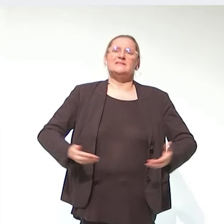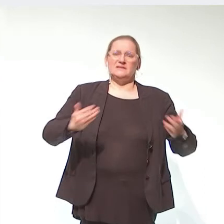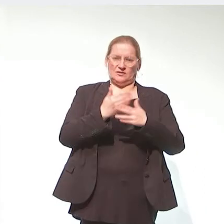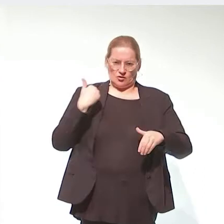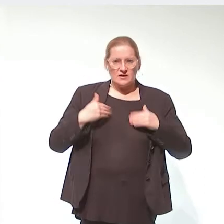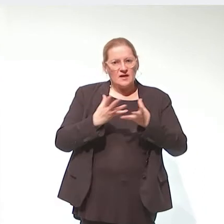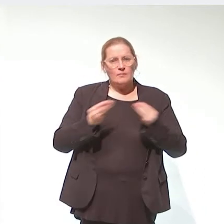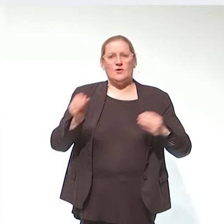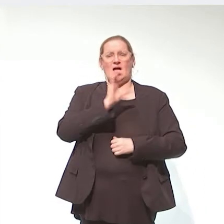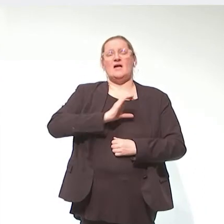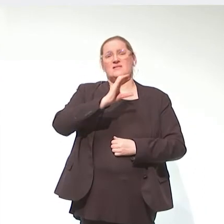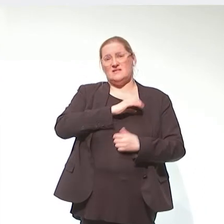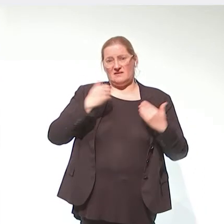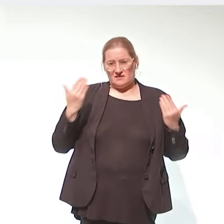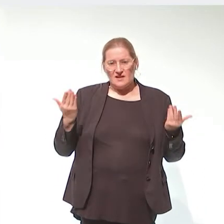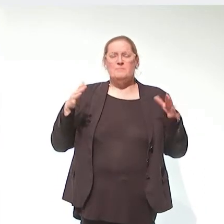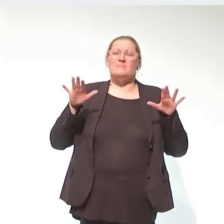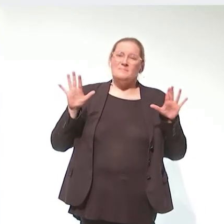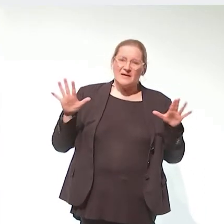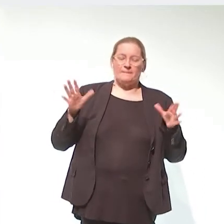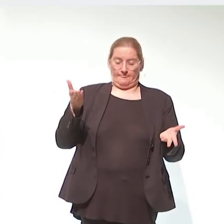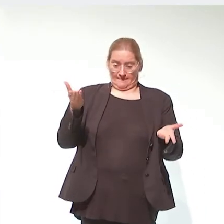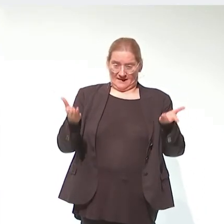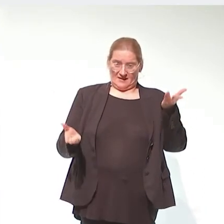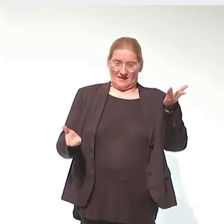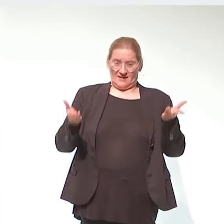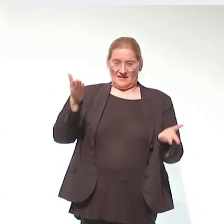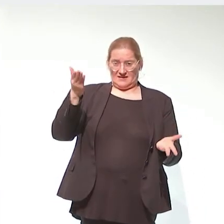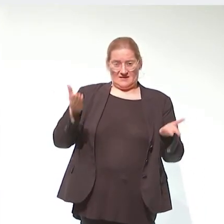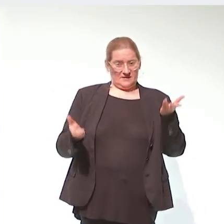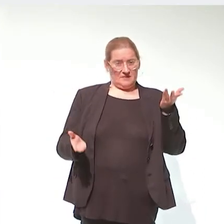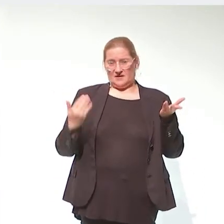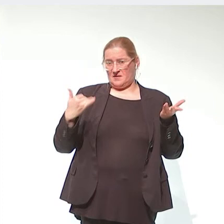solutions or seeking solutions for the disabled and the handicapped. But